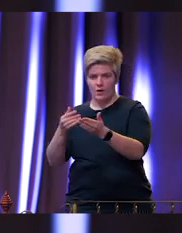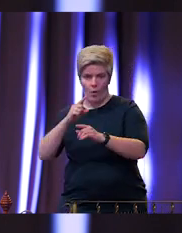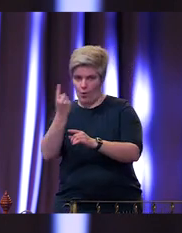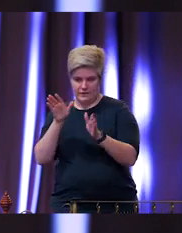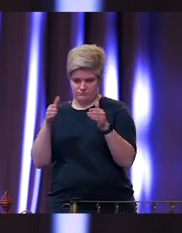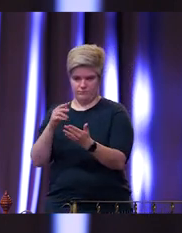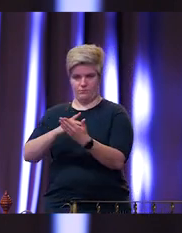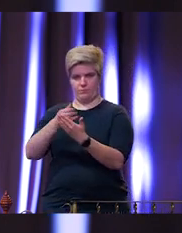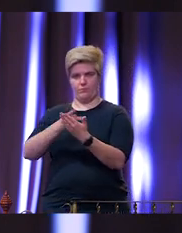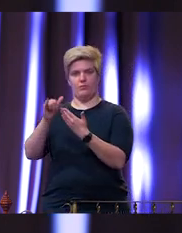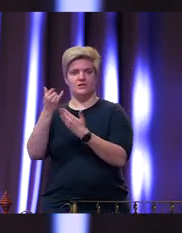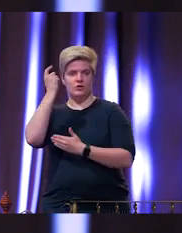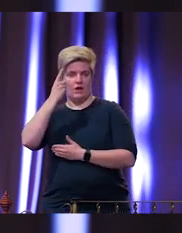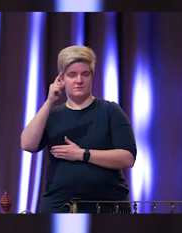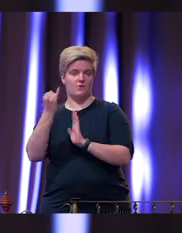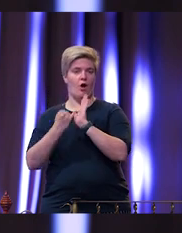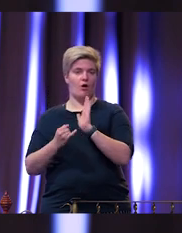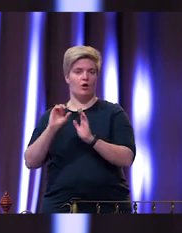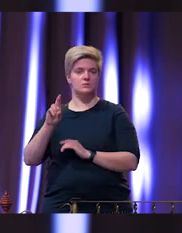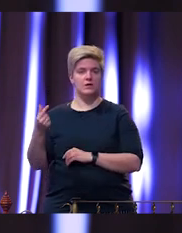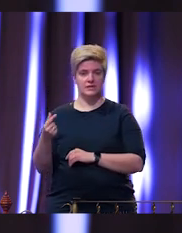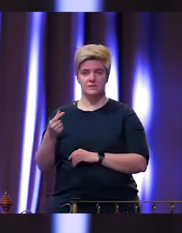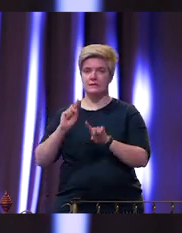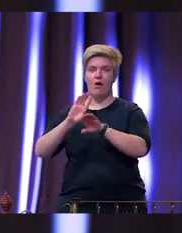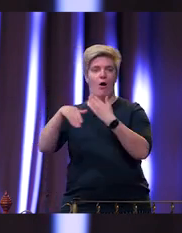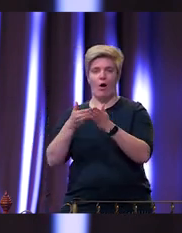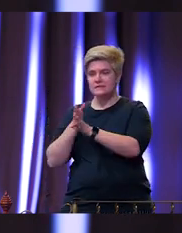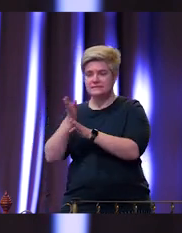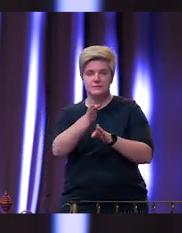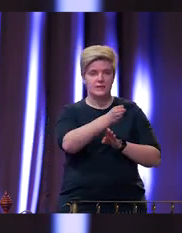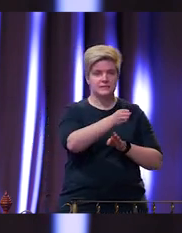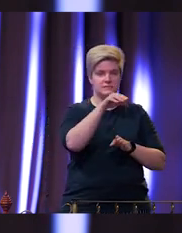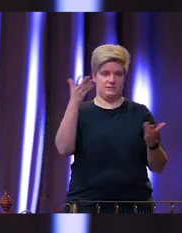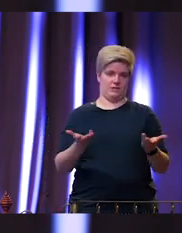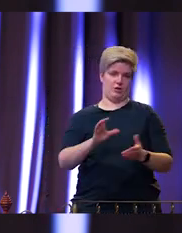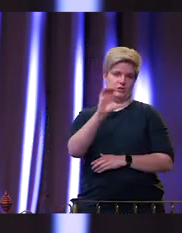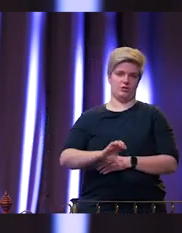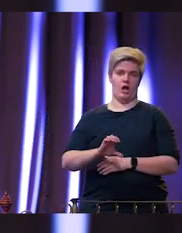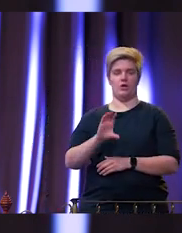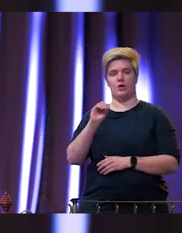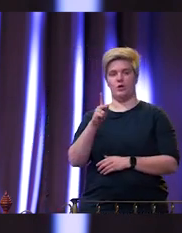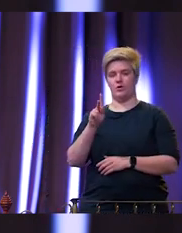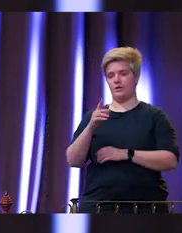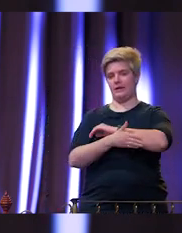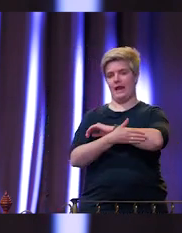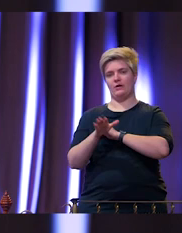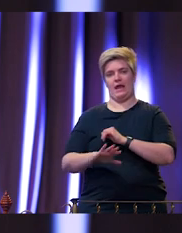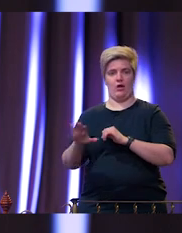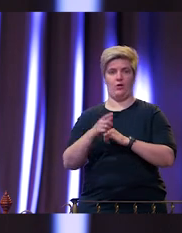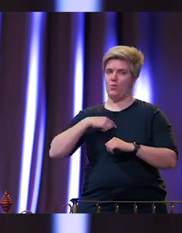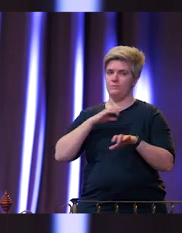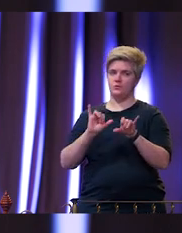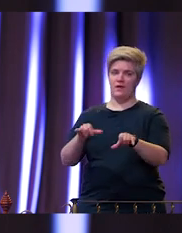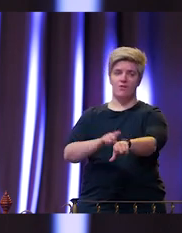for arts organizations of all disciplines in the Chicago and Cook County area. So we've been doing that for a very long time.